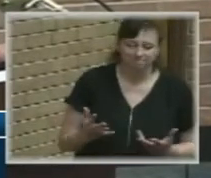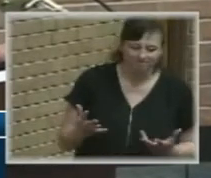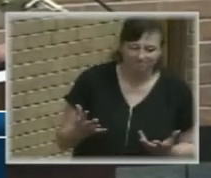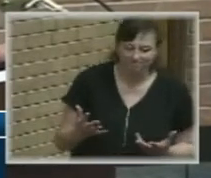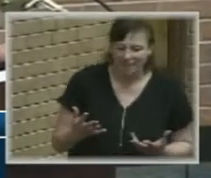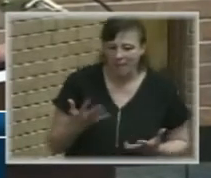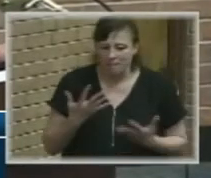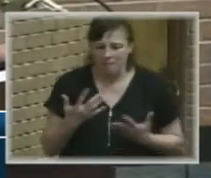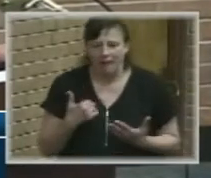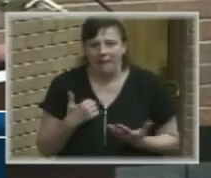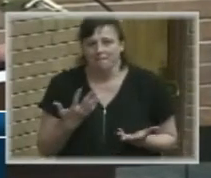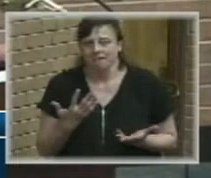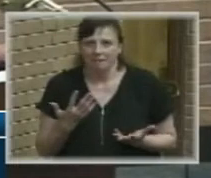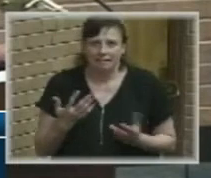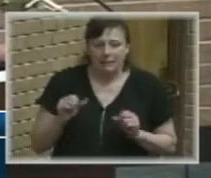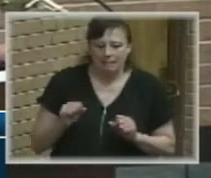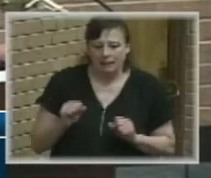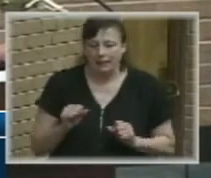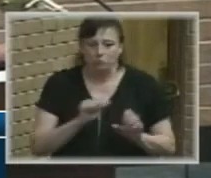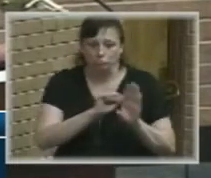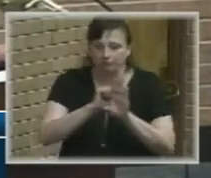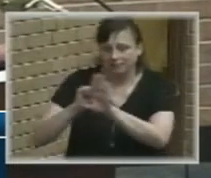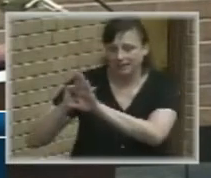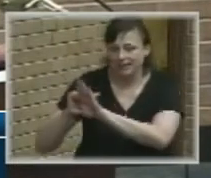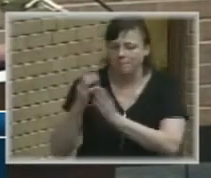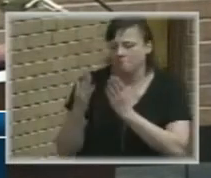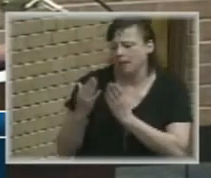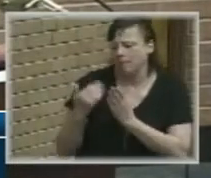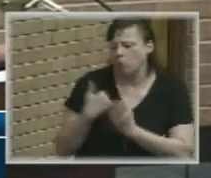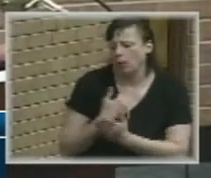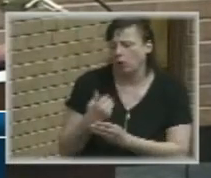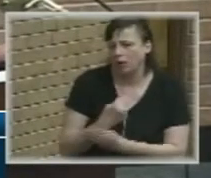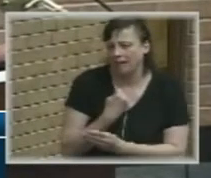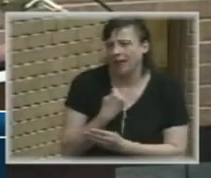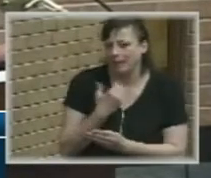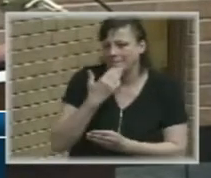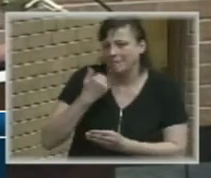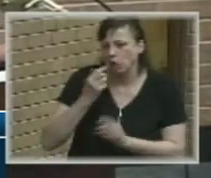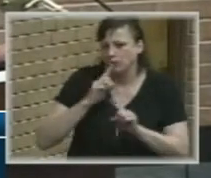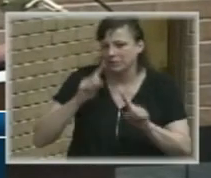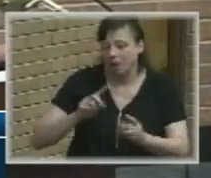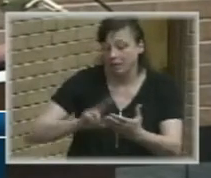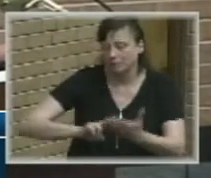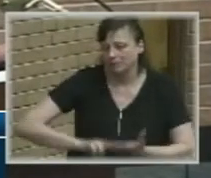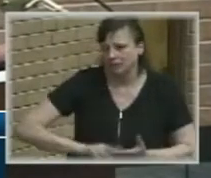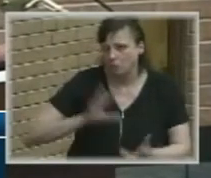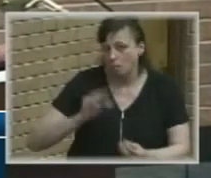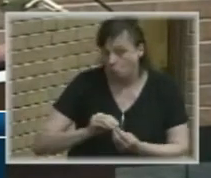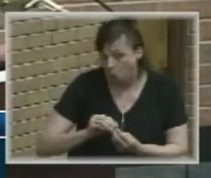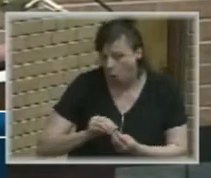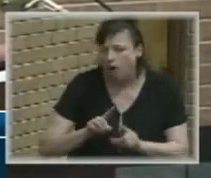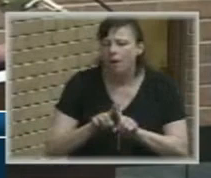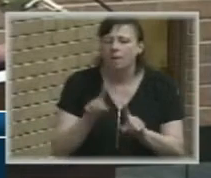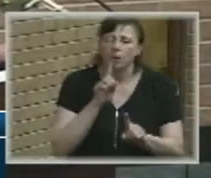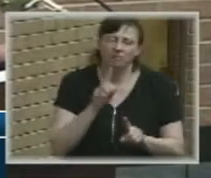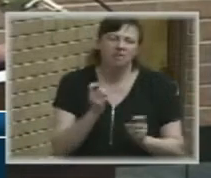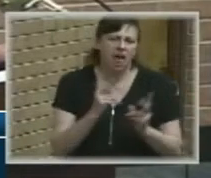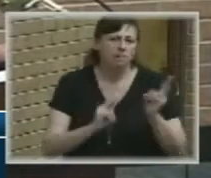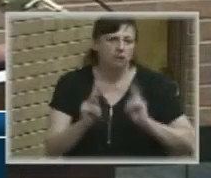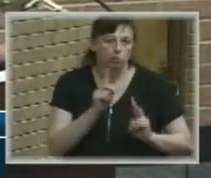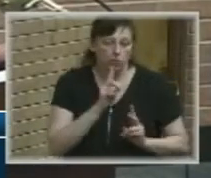nerve to knock on more doors, I think we could have gotten an even better response, but I was pretty happy. We had a lot of